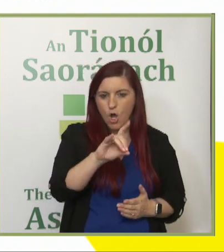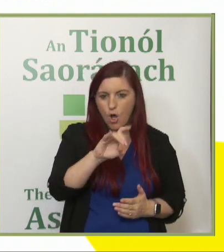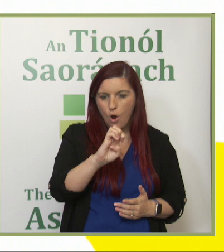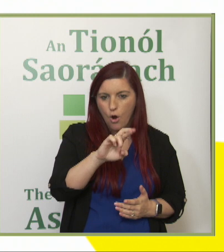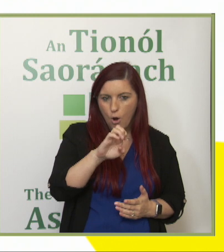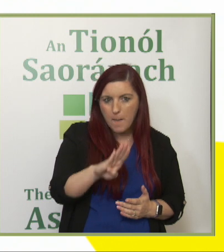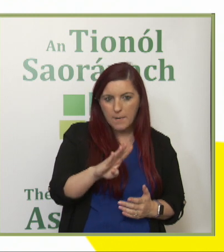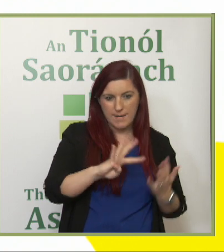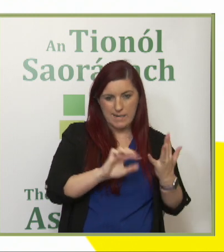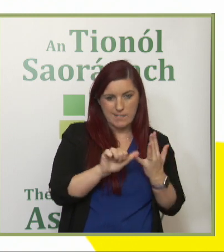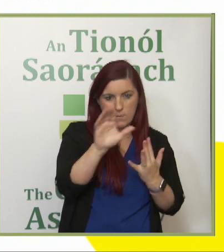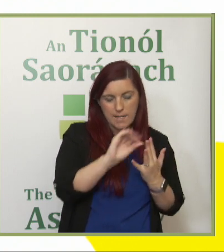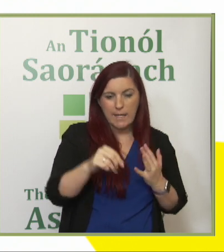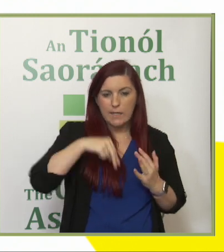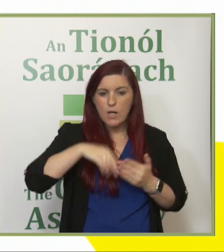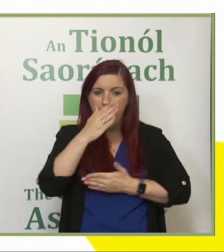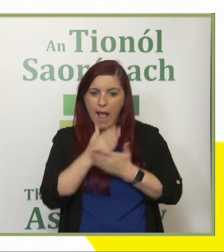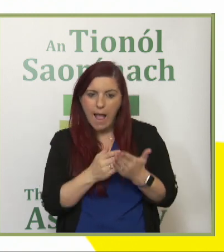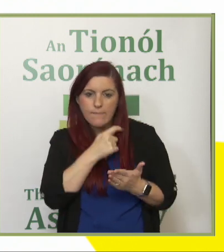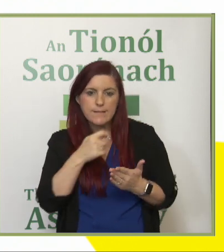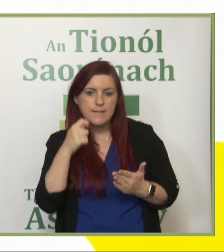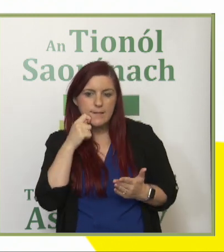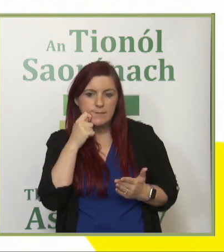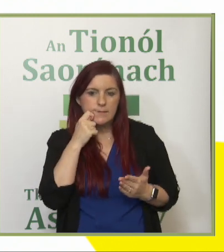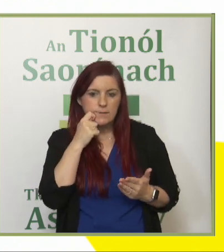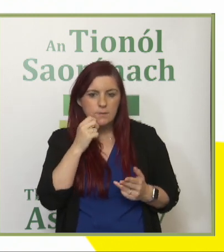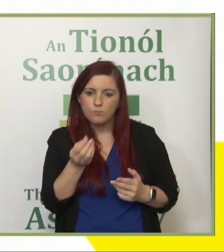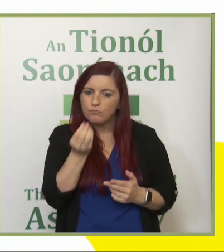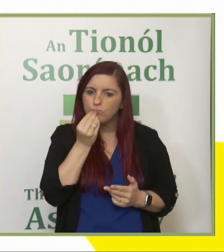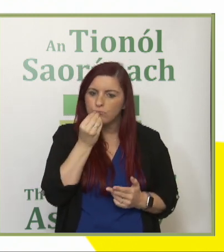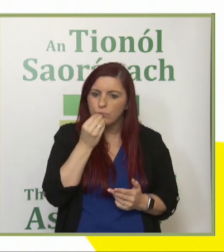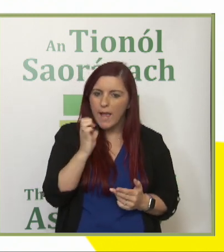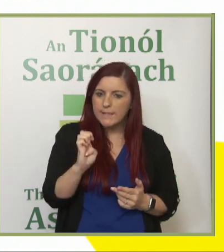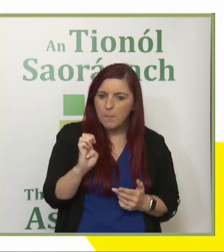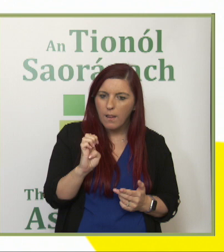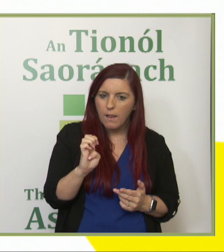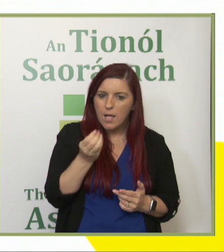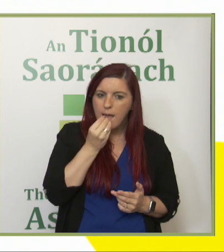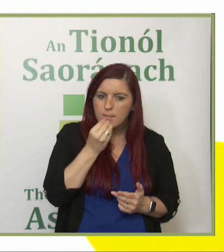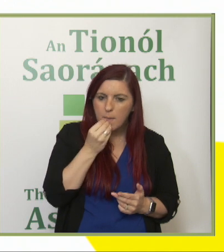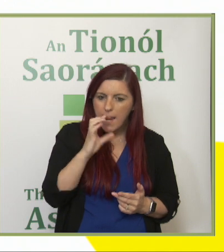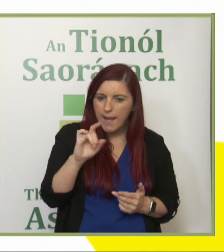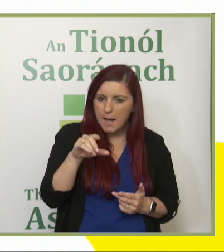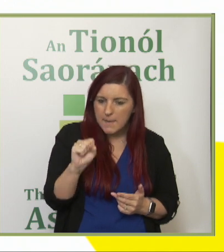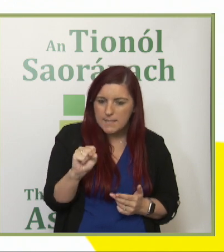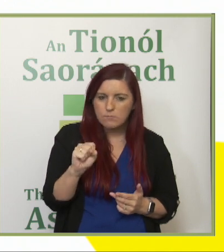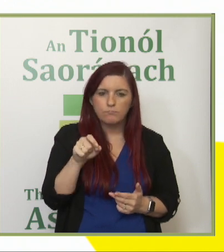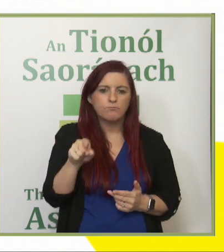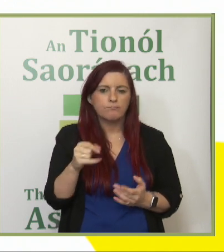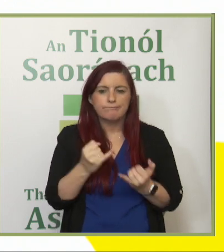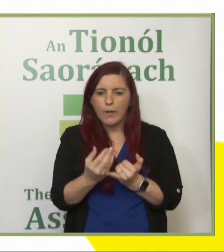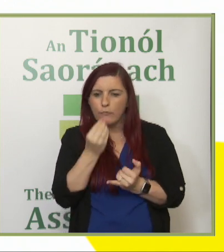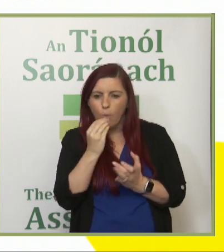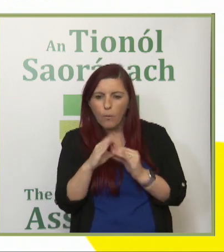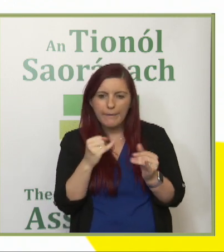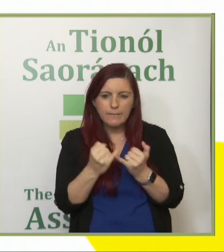herb. Almost half, or 47%, used cannabis edibles. And these are food products such